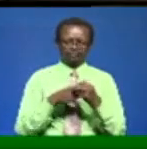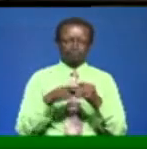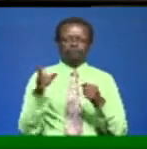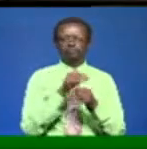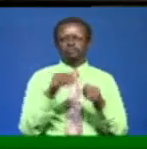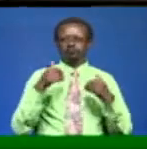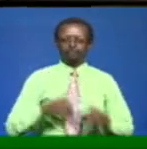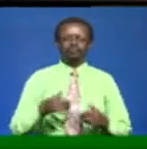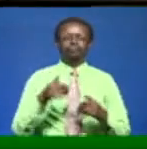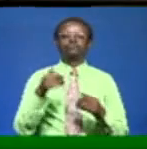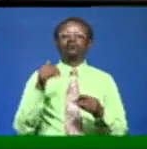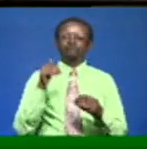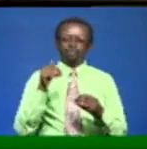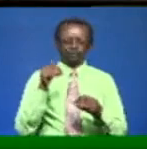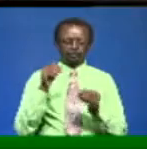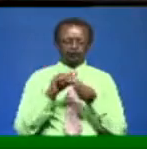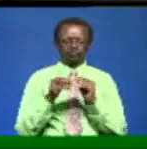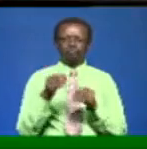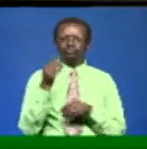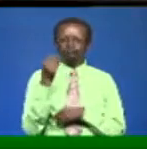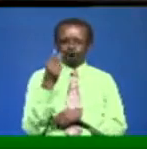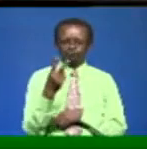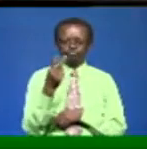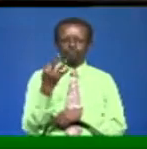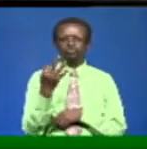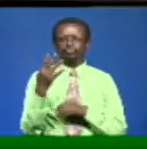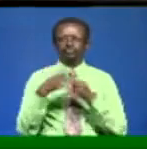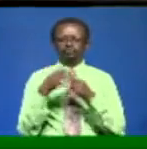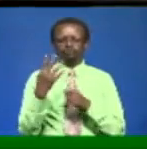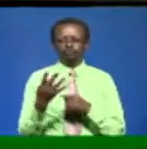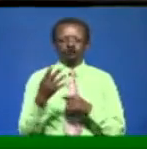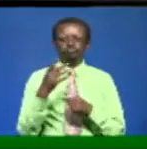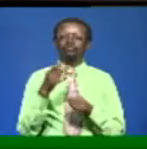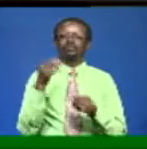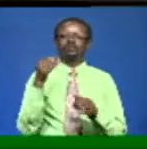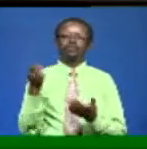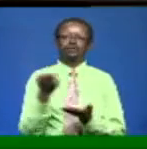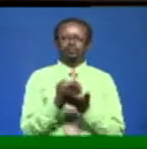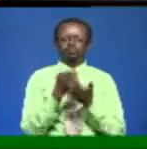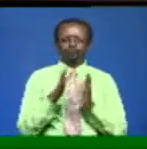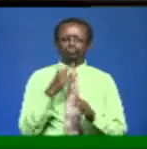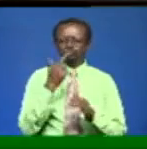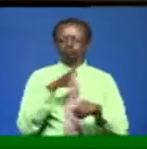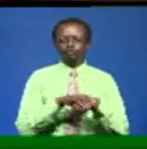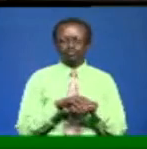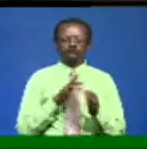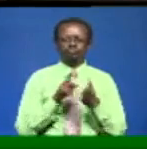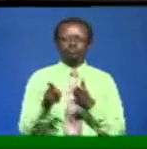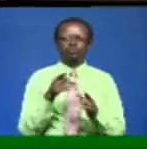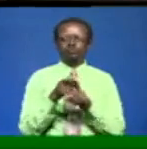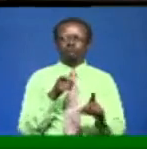002394, a former KBC employee who is yet to receive his dues from August 22 to